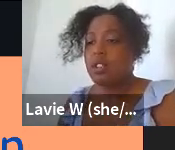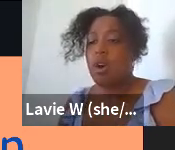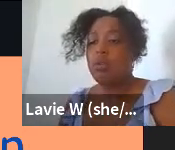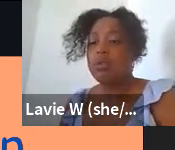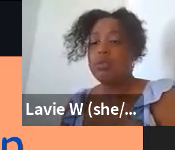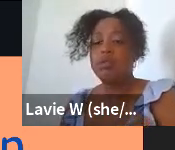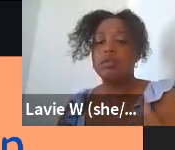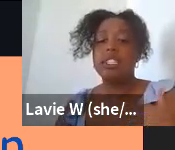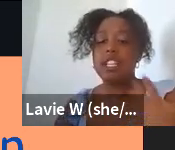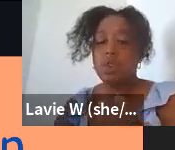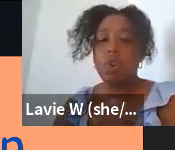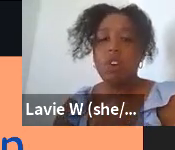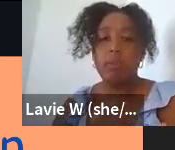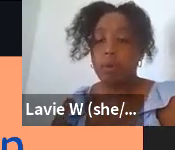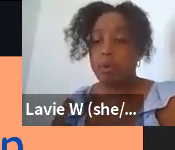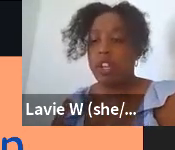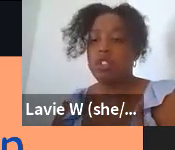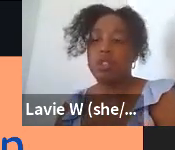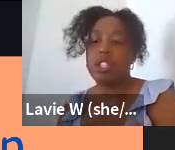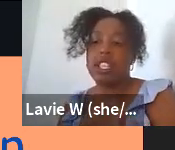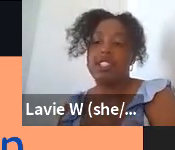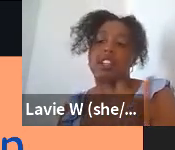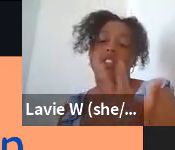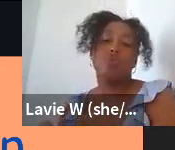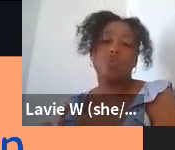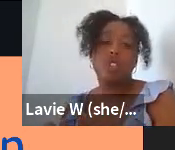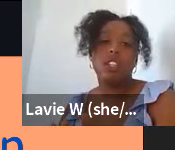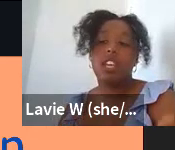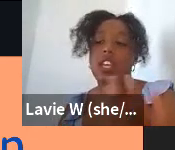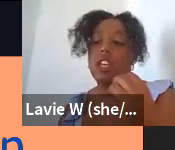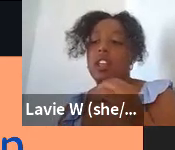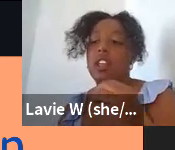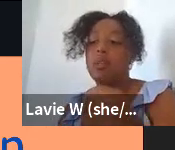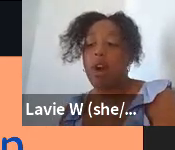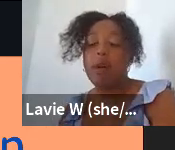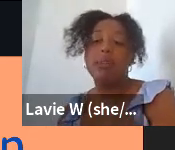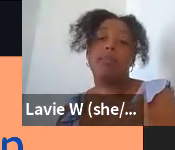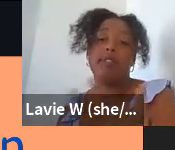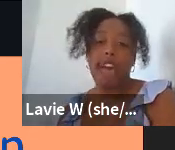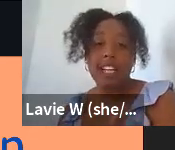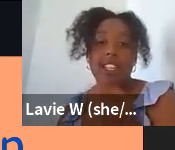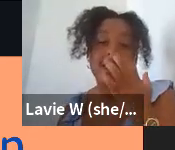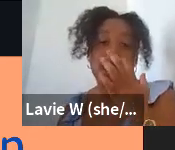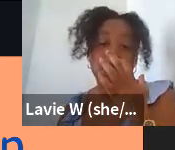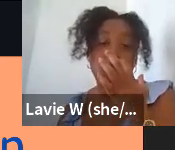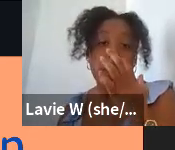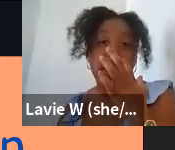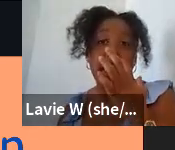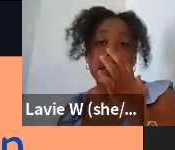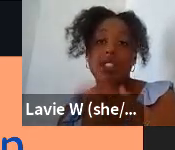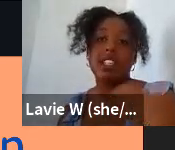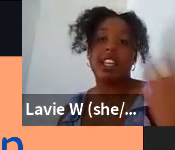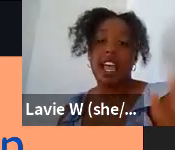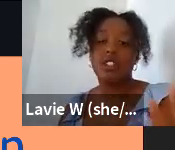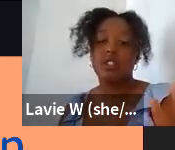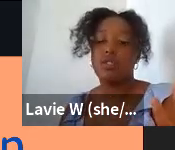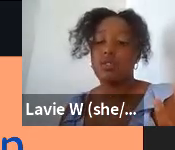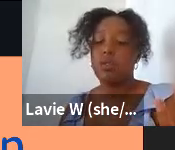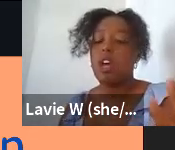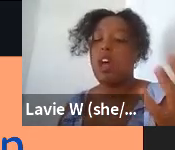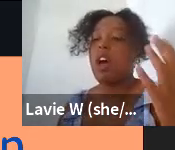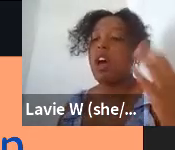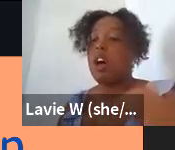And so the issue of appropriation really is that it's rooted in the problem of access. And so in the exercise that I asked